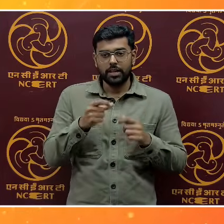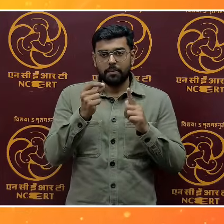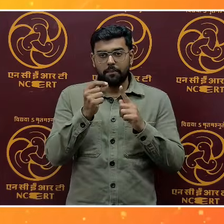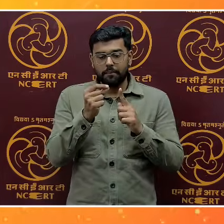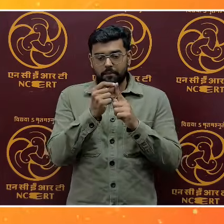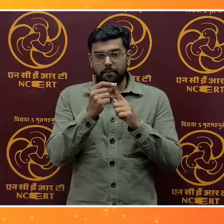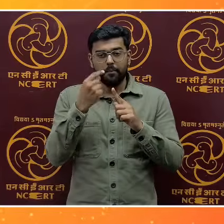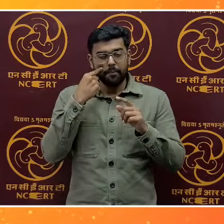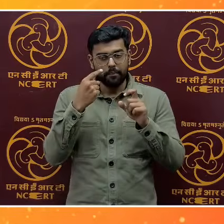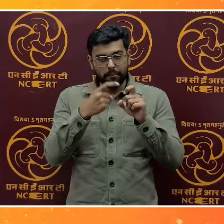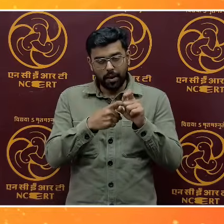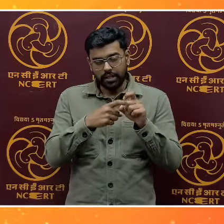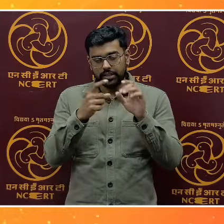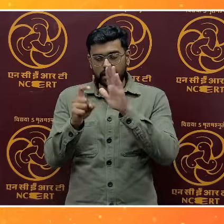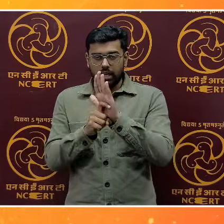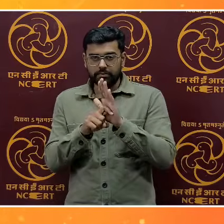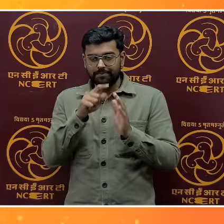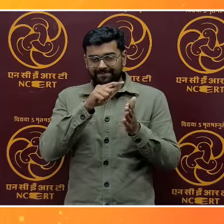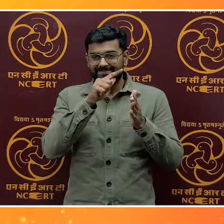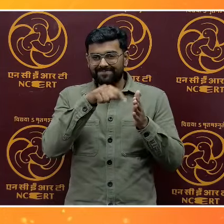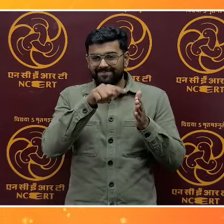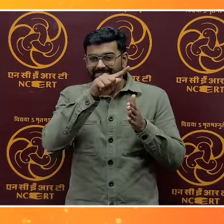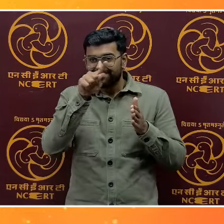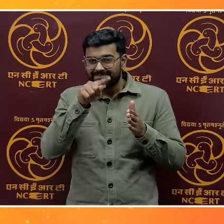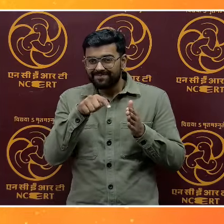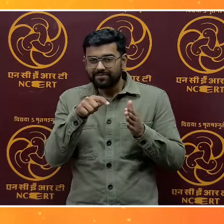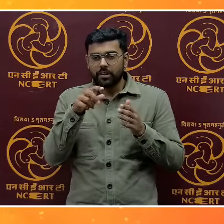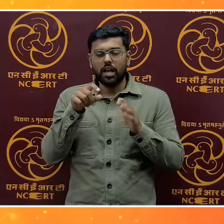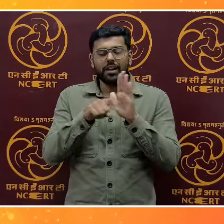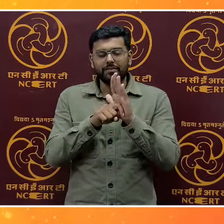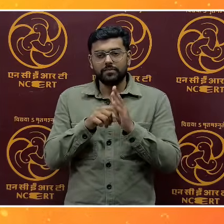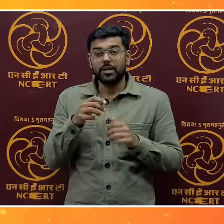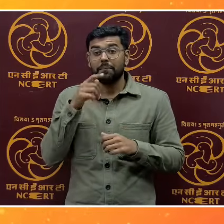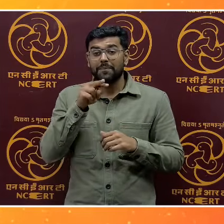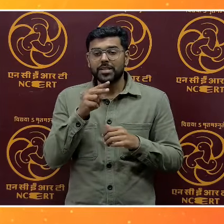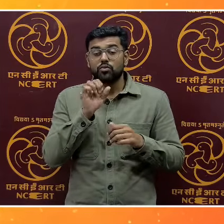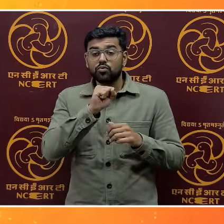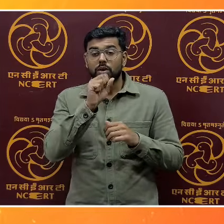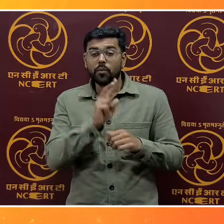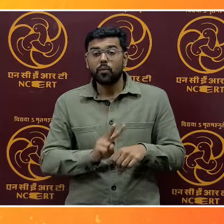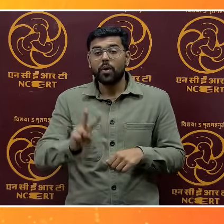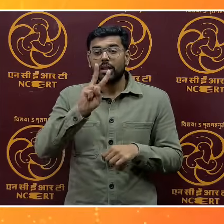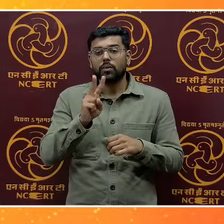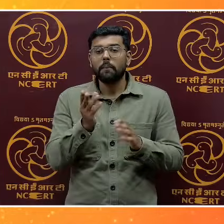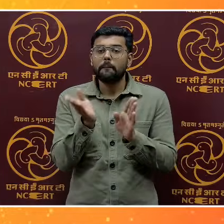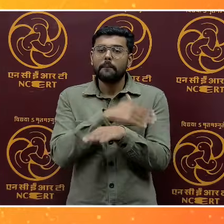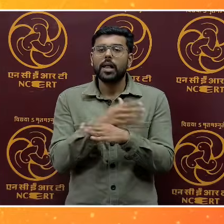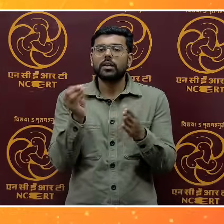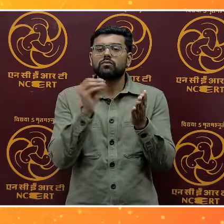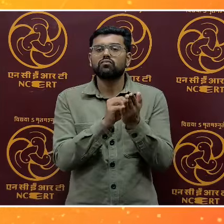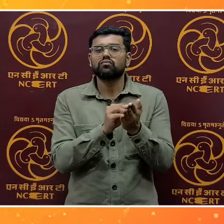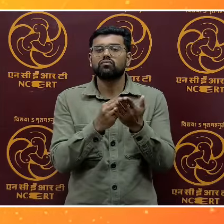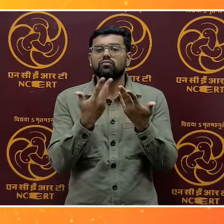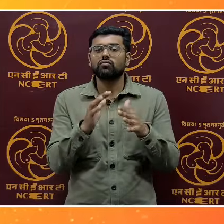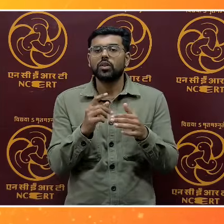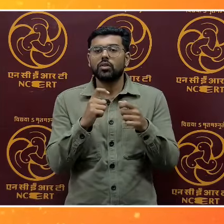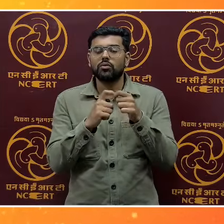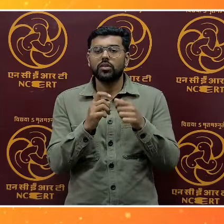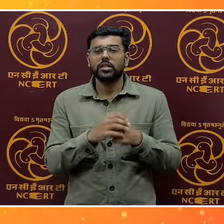square. Okay. So that means the value of pi r square is already given to me in the question